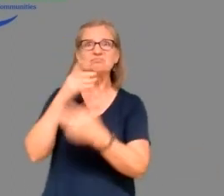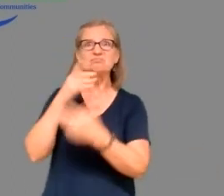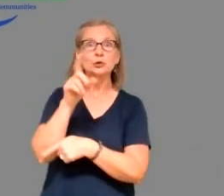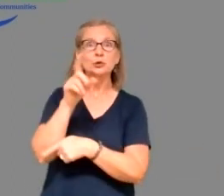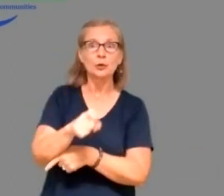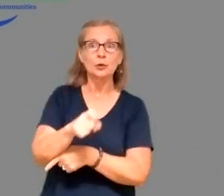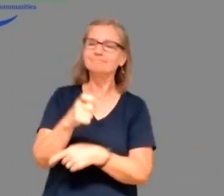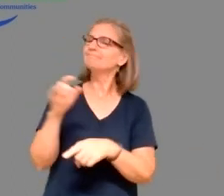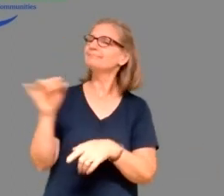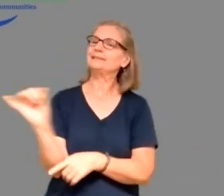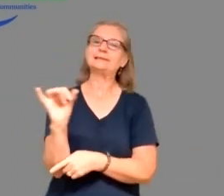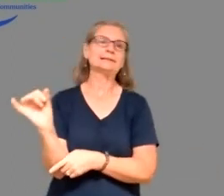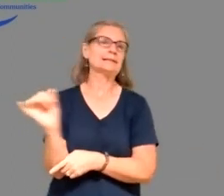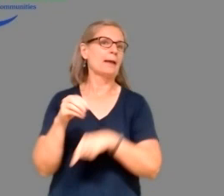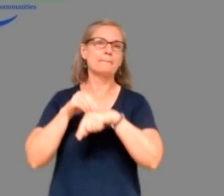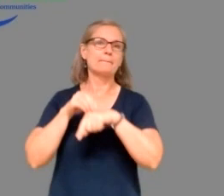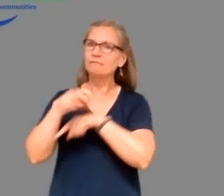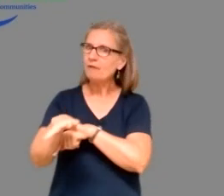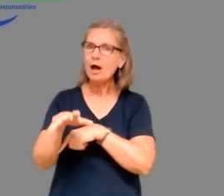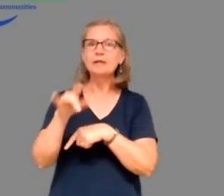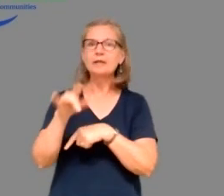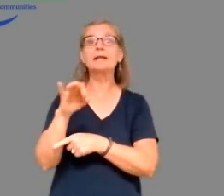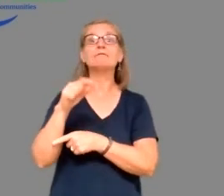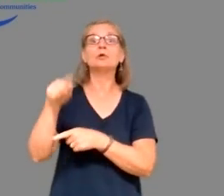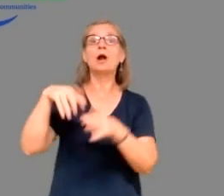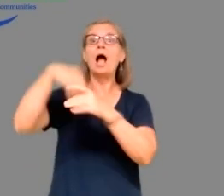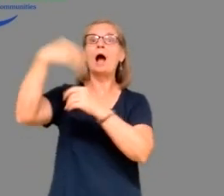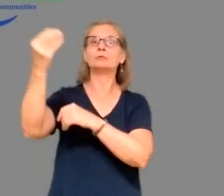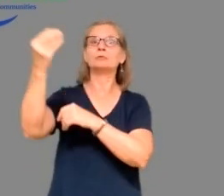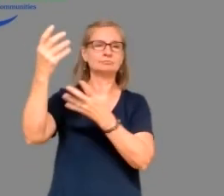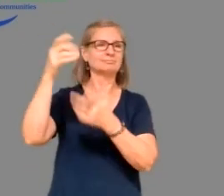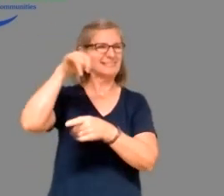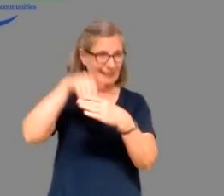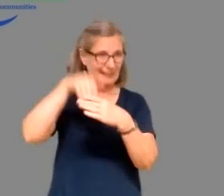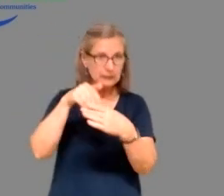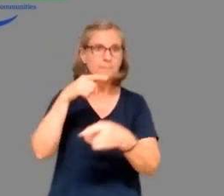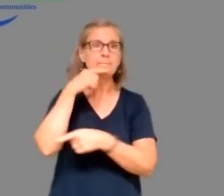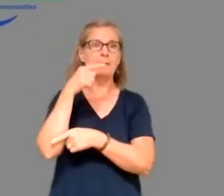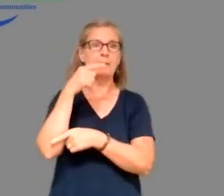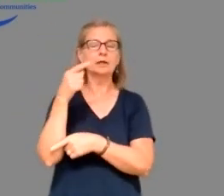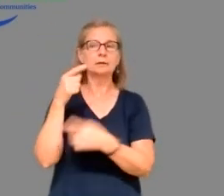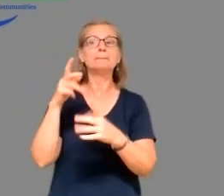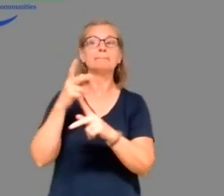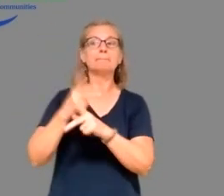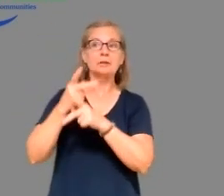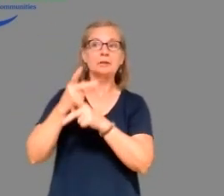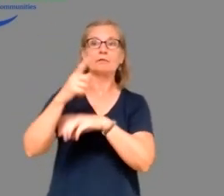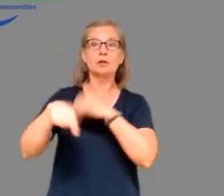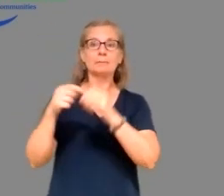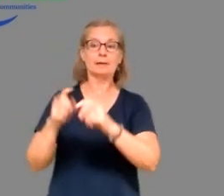public, just being extremely careful about keeping your social distance,